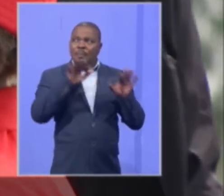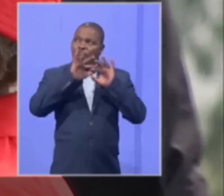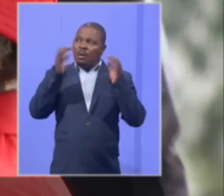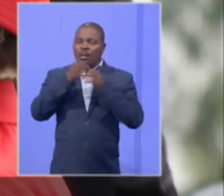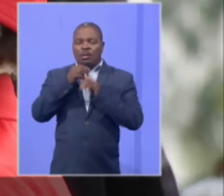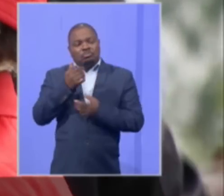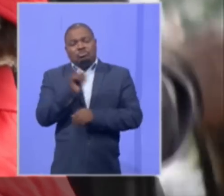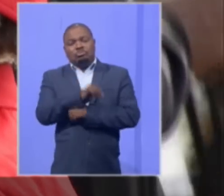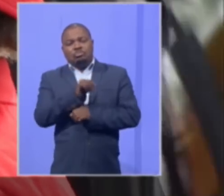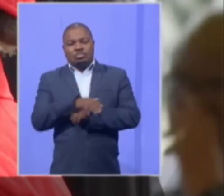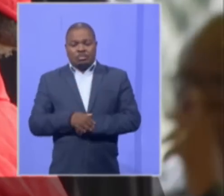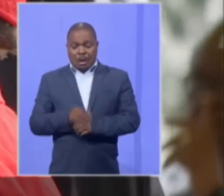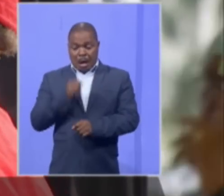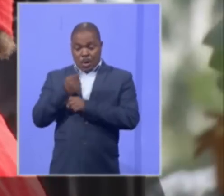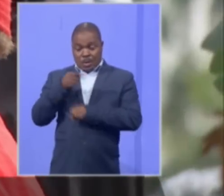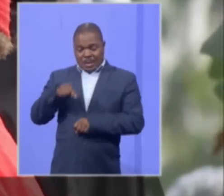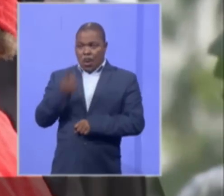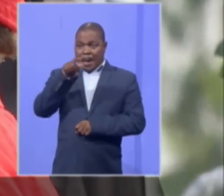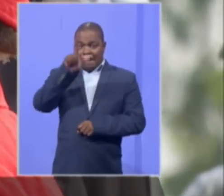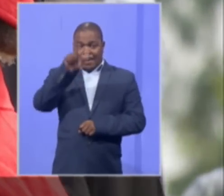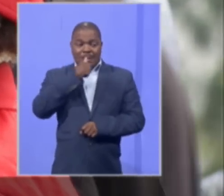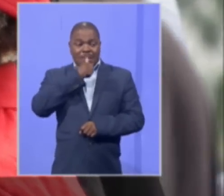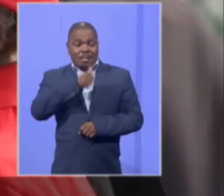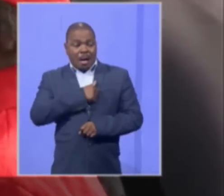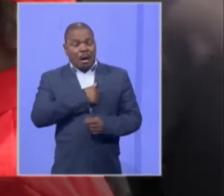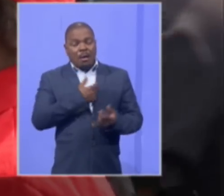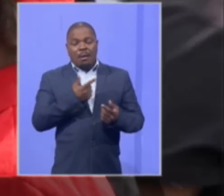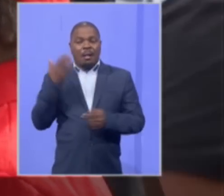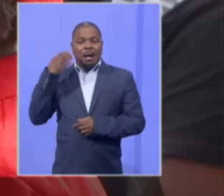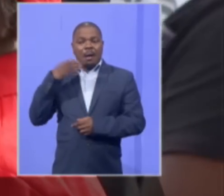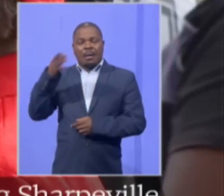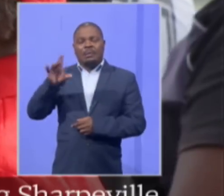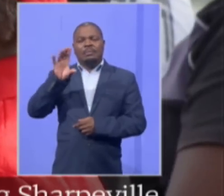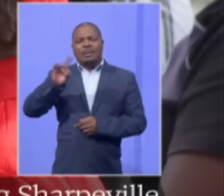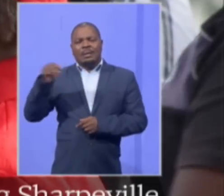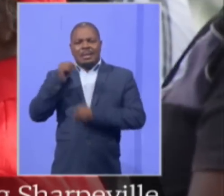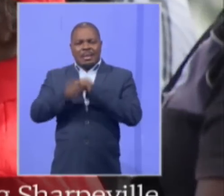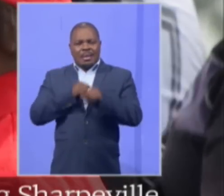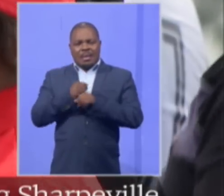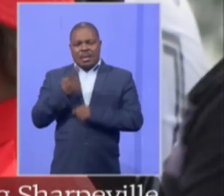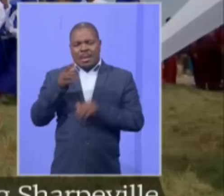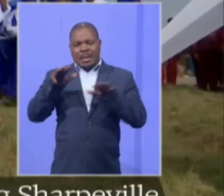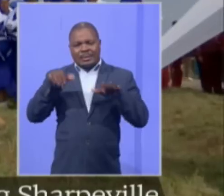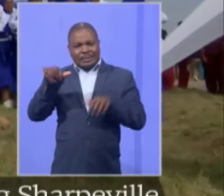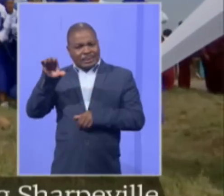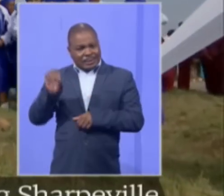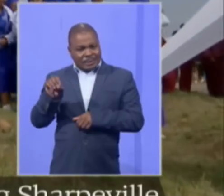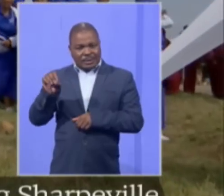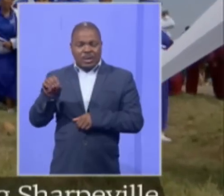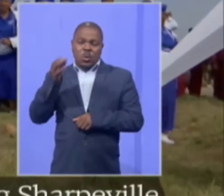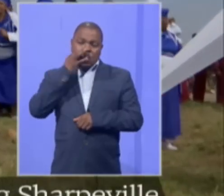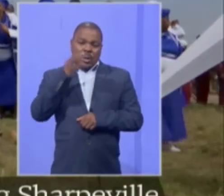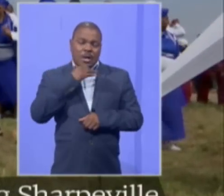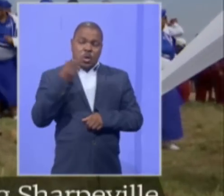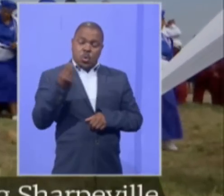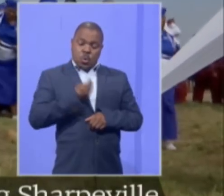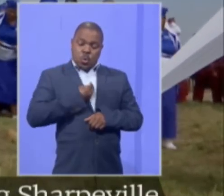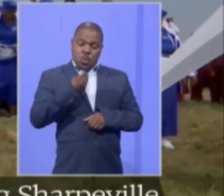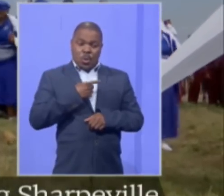Gauteng yo mongwe wa bao ba phologilego ditiragalo tša polao ya sehlogo ya Sharpeville ngwageng wa 1960 o eleditše baswa gore ba se lebale